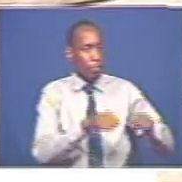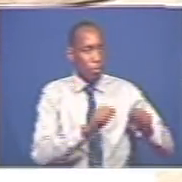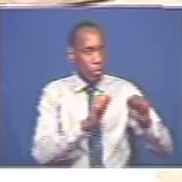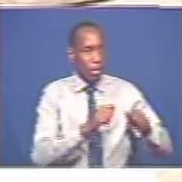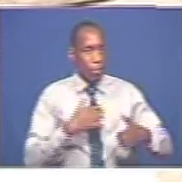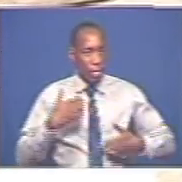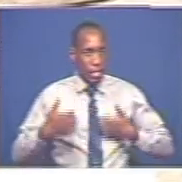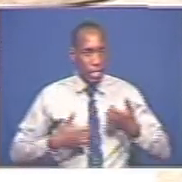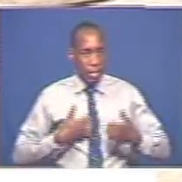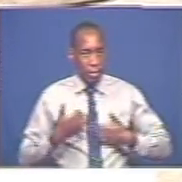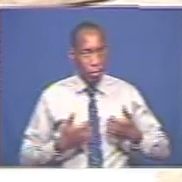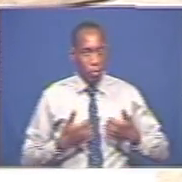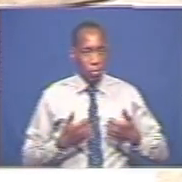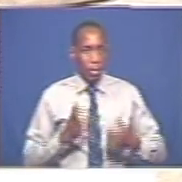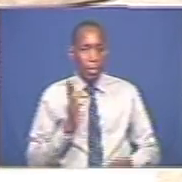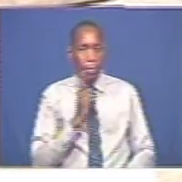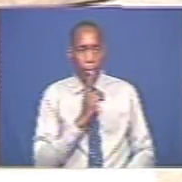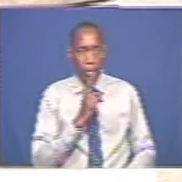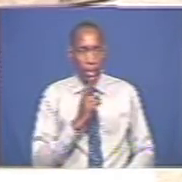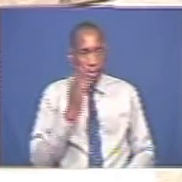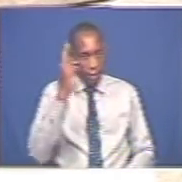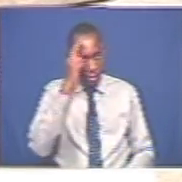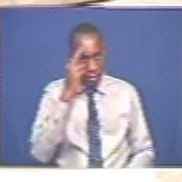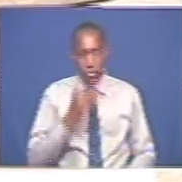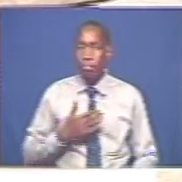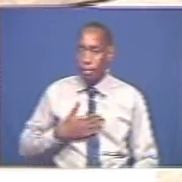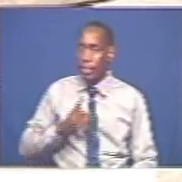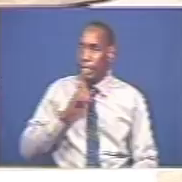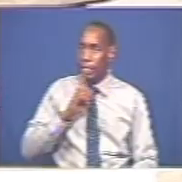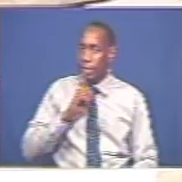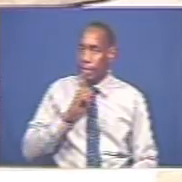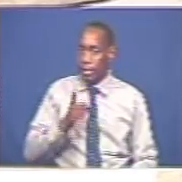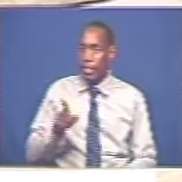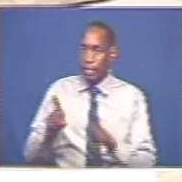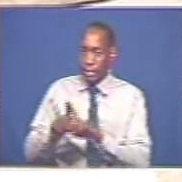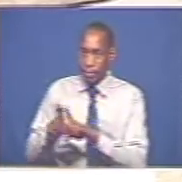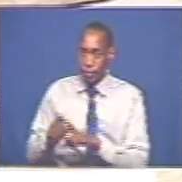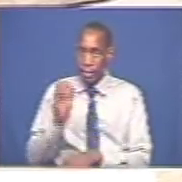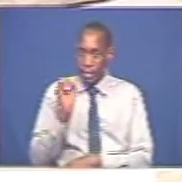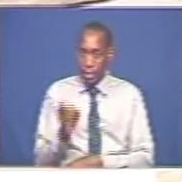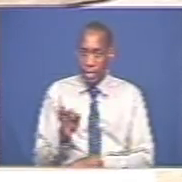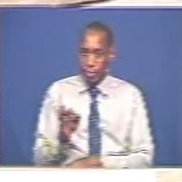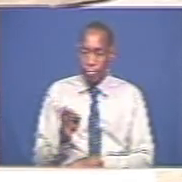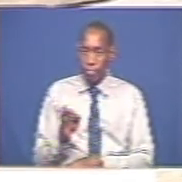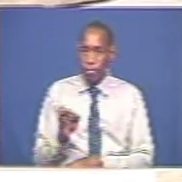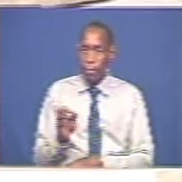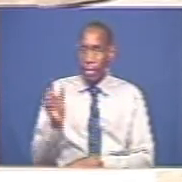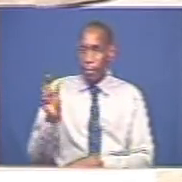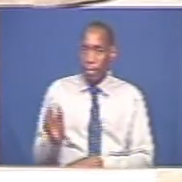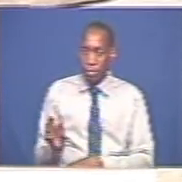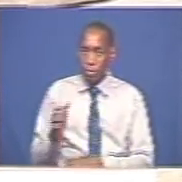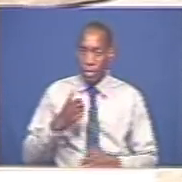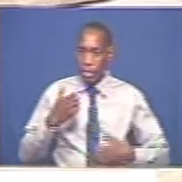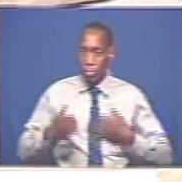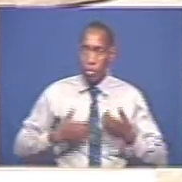can also be a risk factor? That's what I'm saying. Yes. That if you're if you're an extroverted person, you're